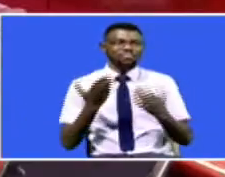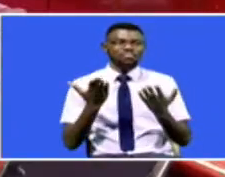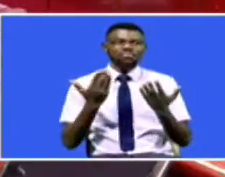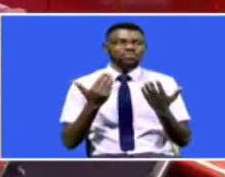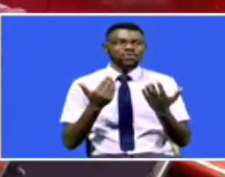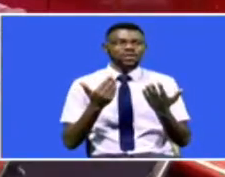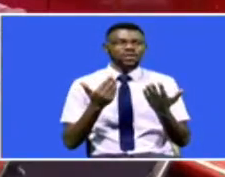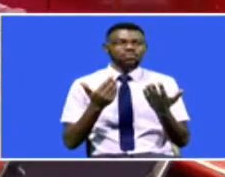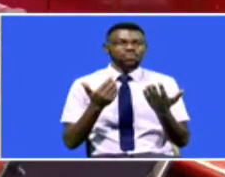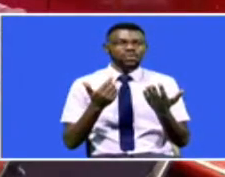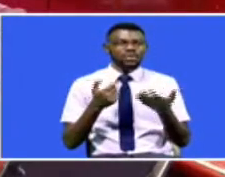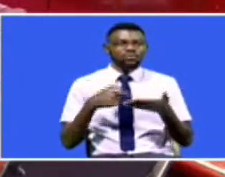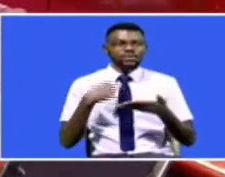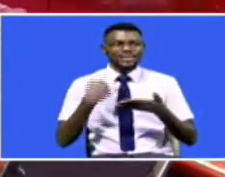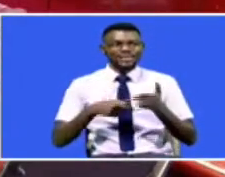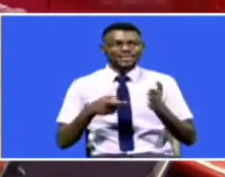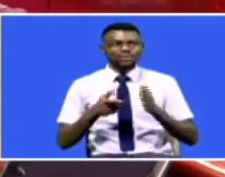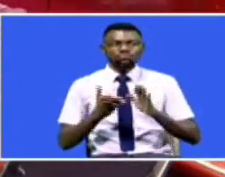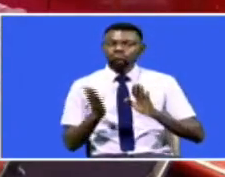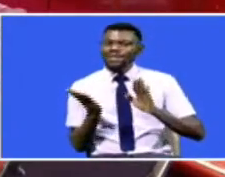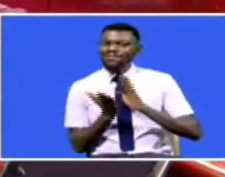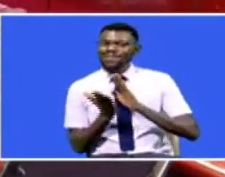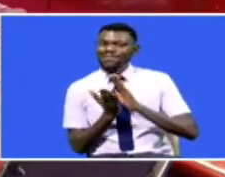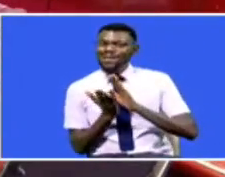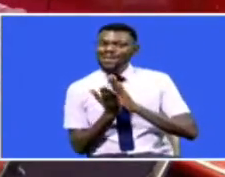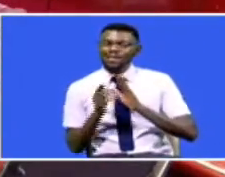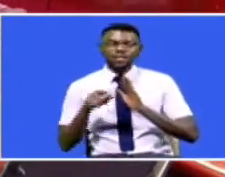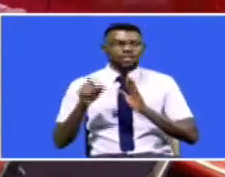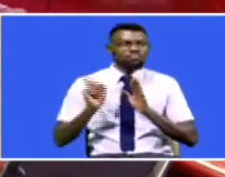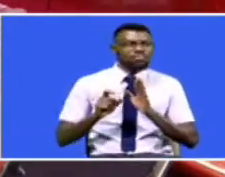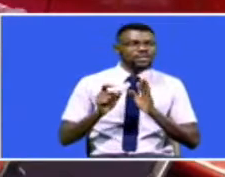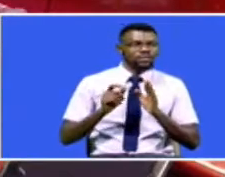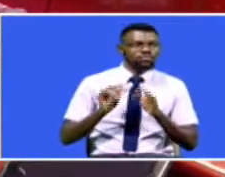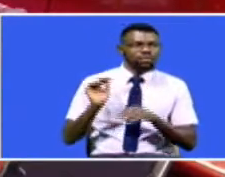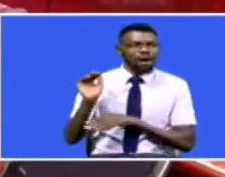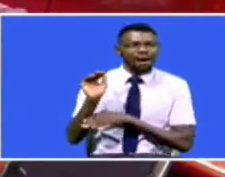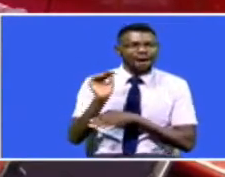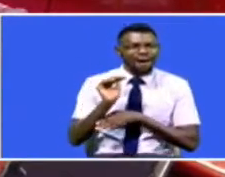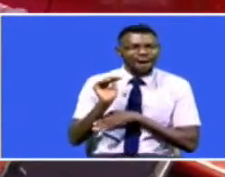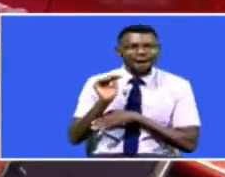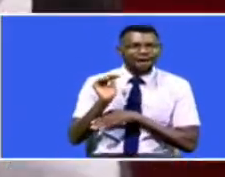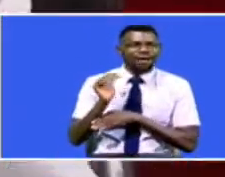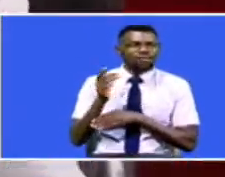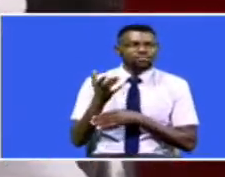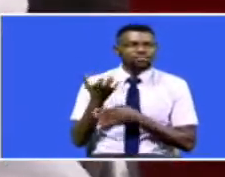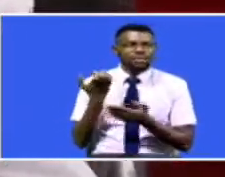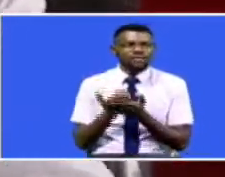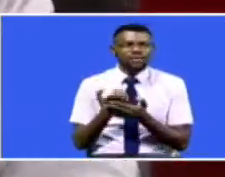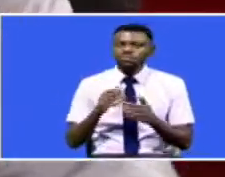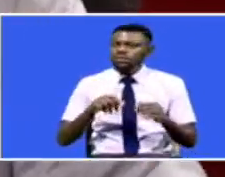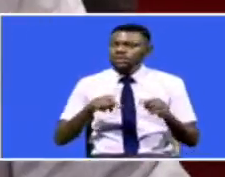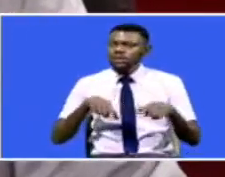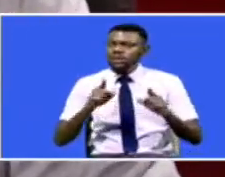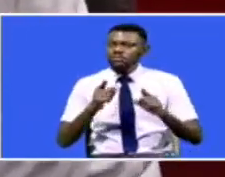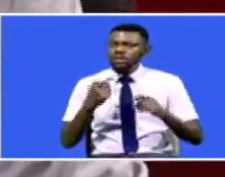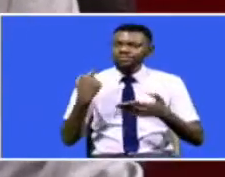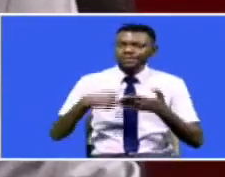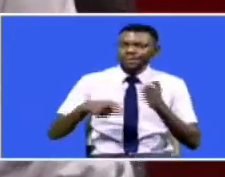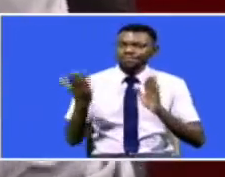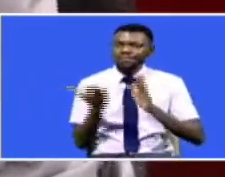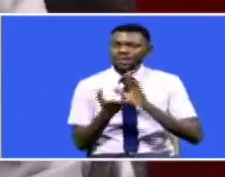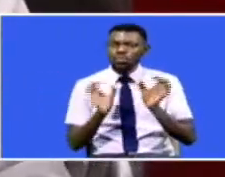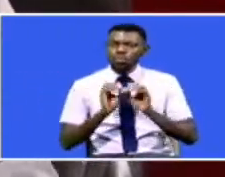nowadays, you must first of all be linked. So that means they have not been filing their returns. The committee would then allude